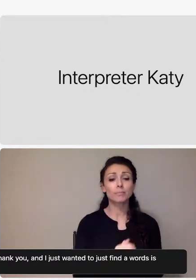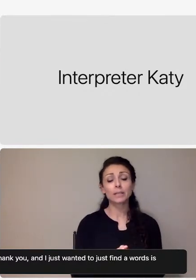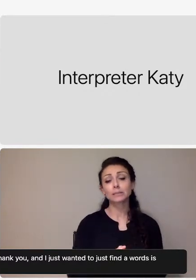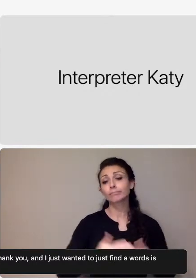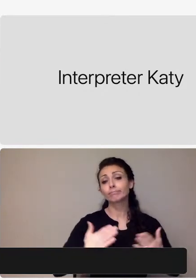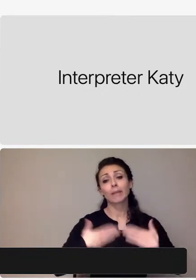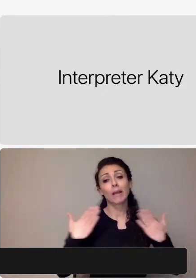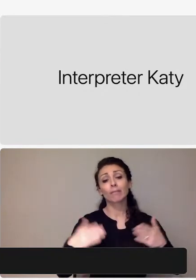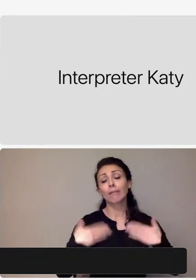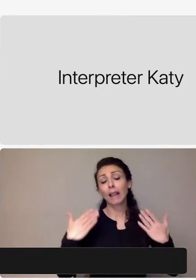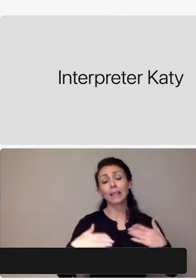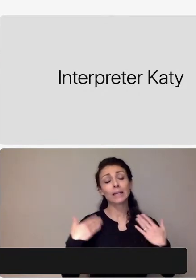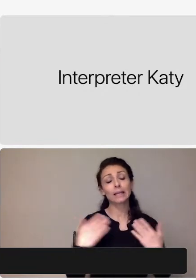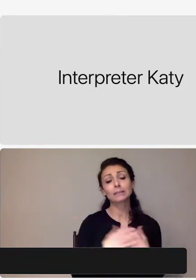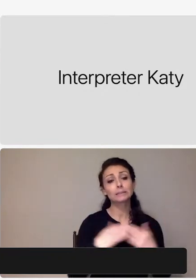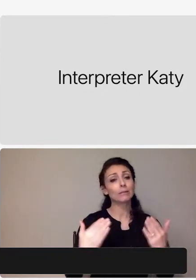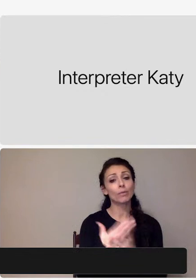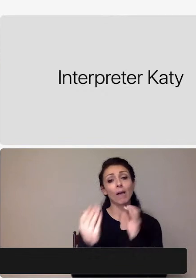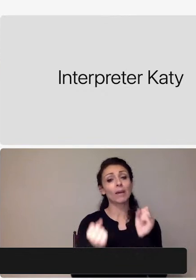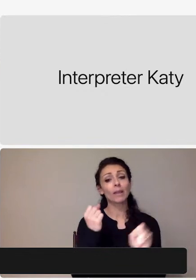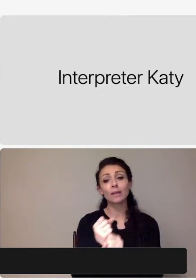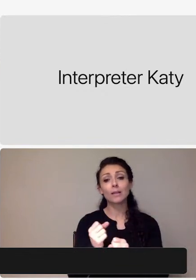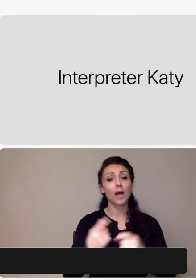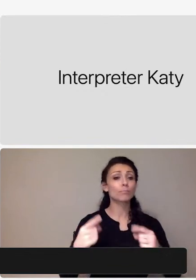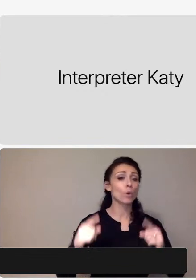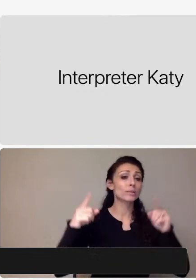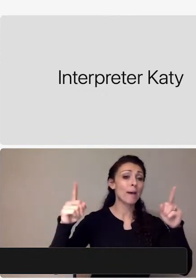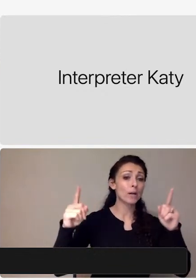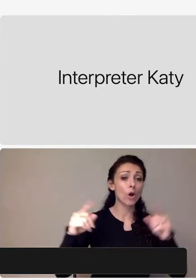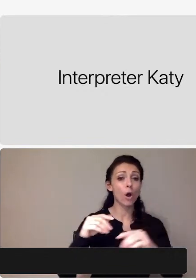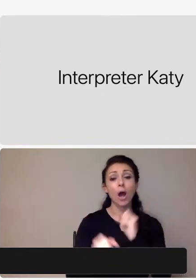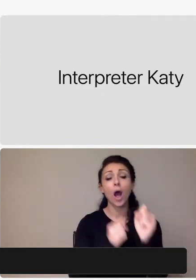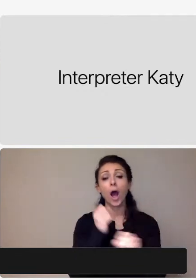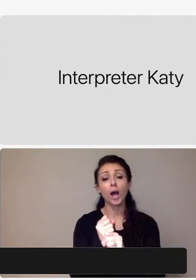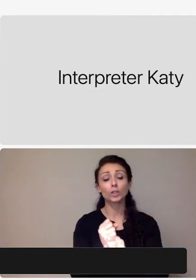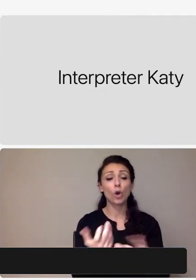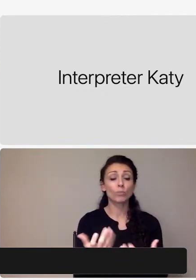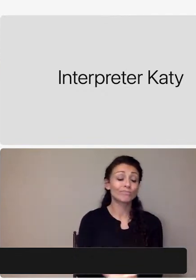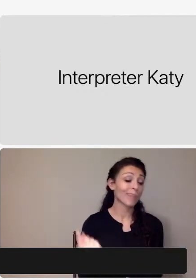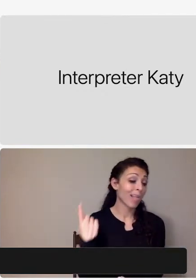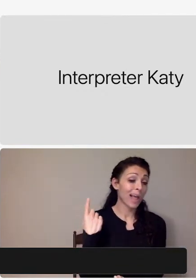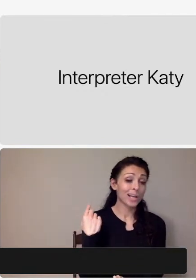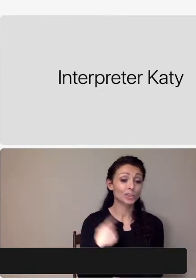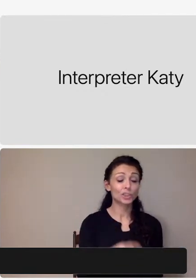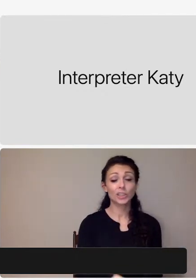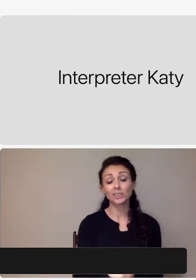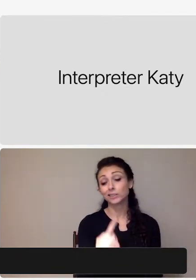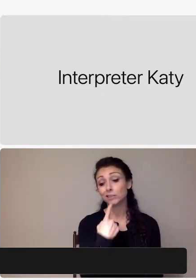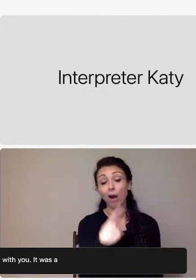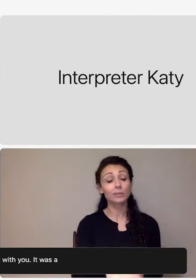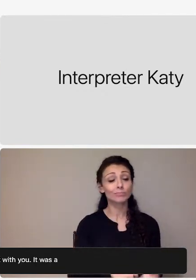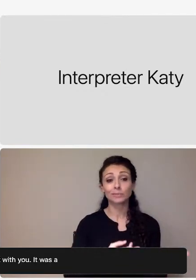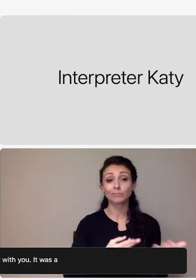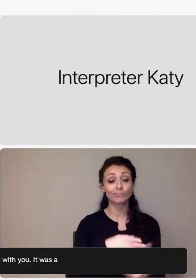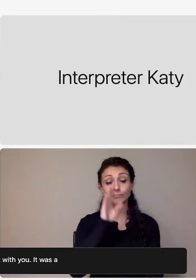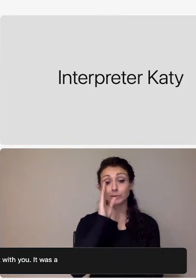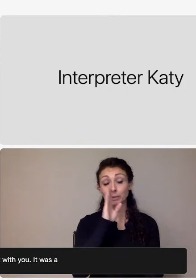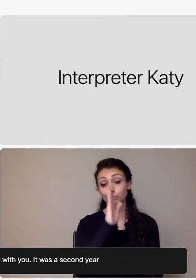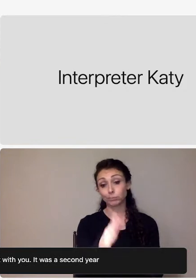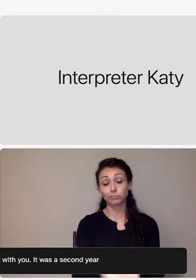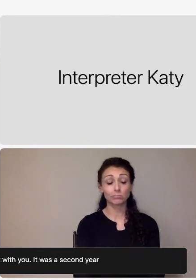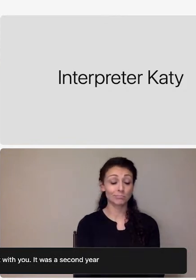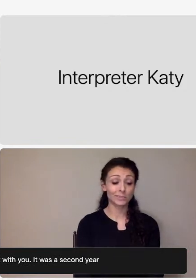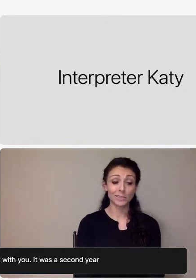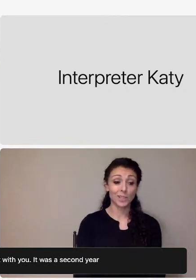and enjoy your time with your family last year really sucked i'll be honest with you it was a sucky year uh for